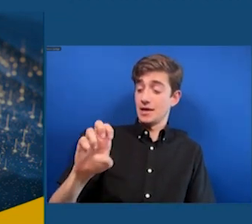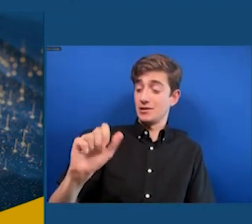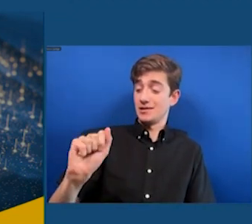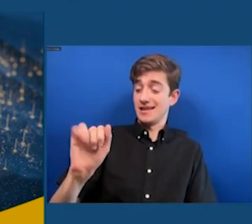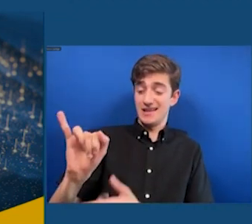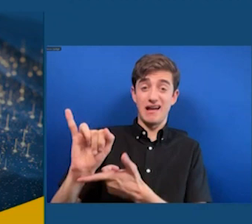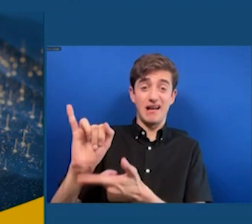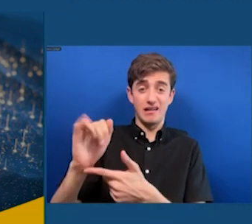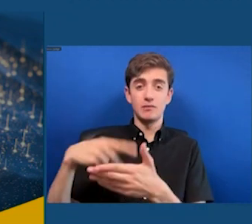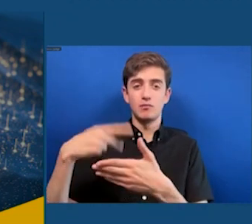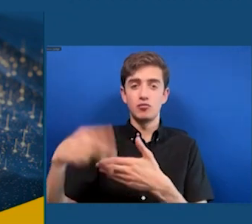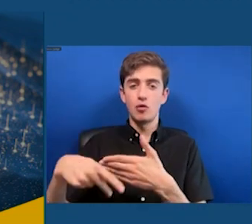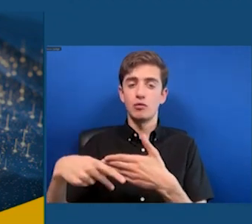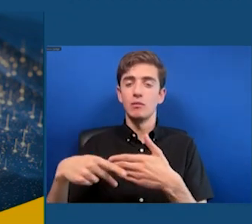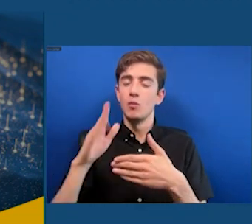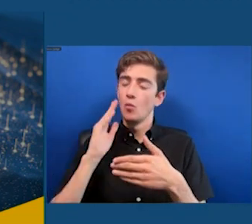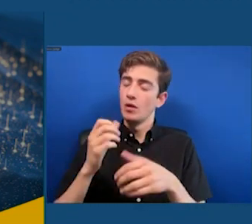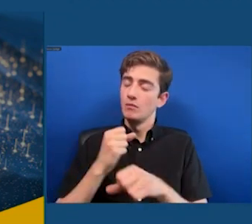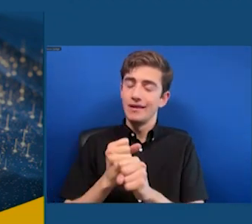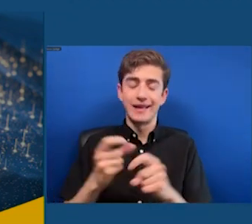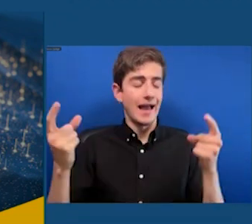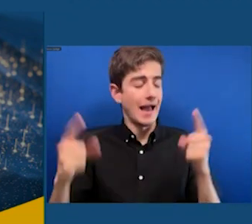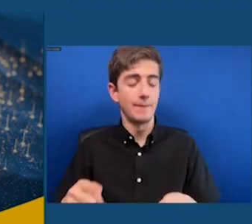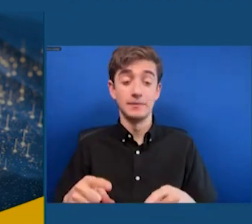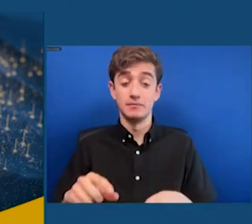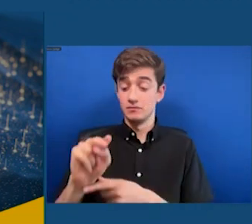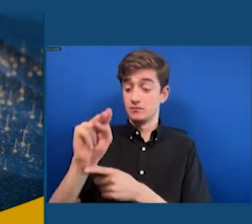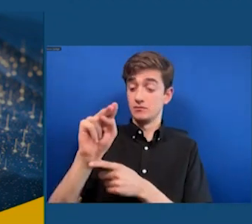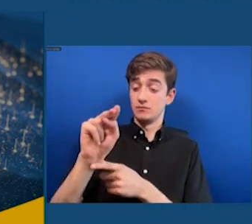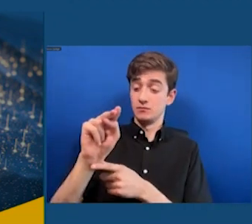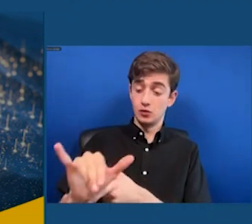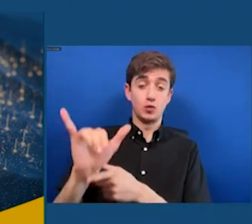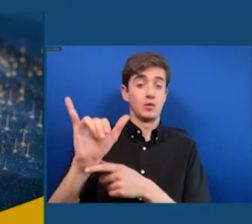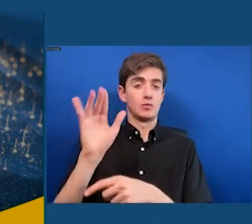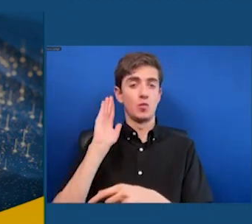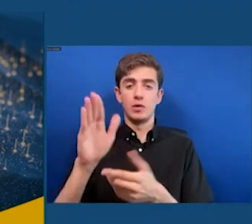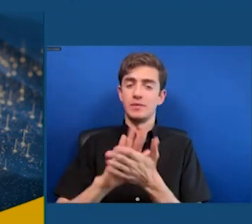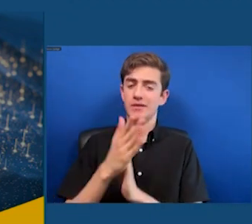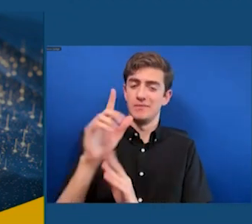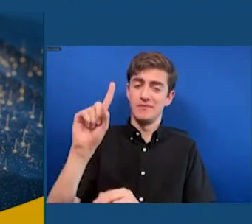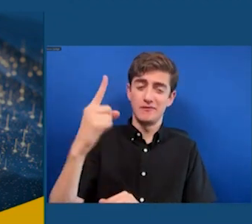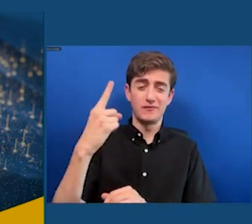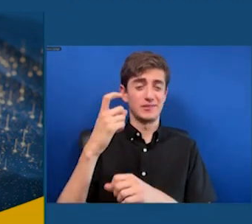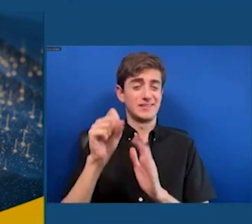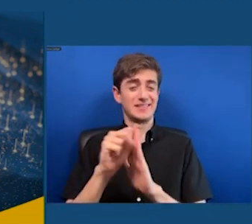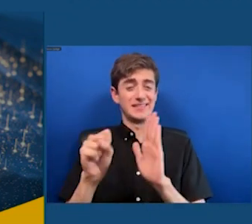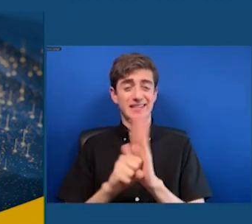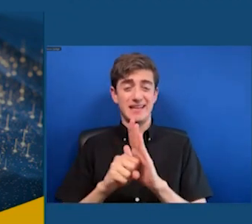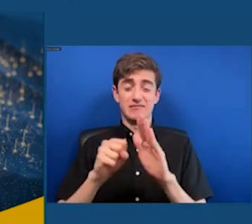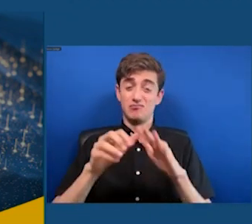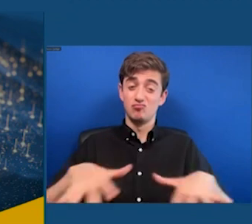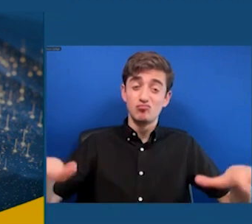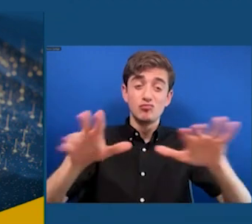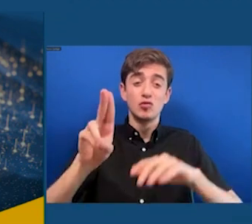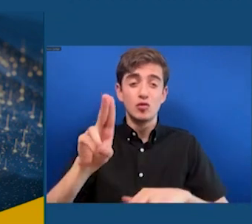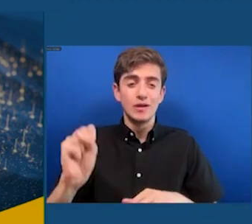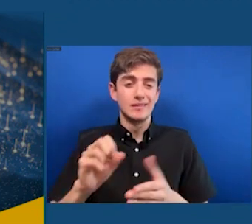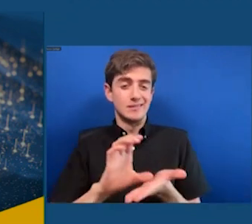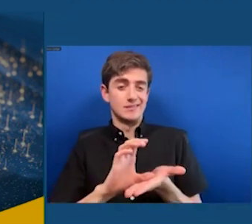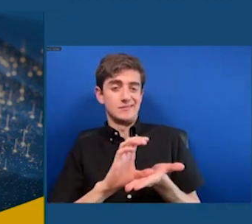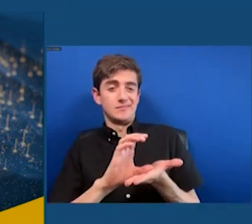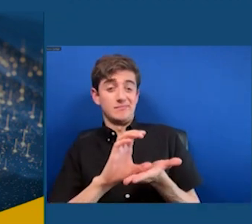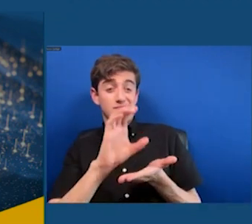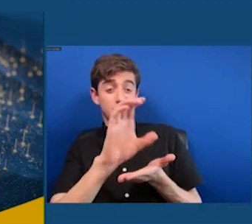We're going to make New York the first state in the nation to purchase artificial intelligence supercomputing power at this